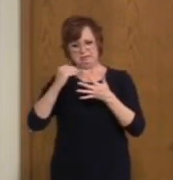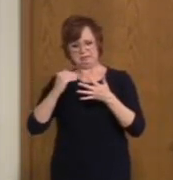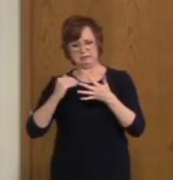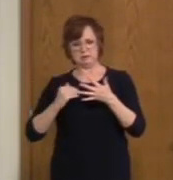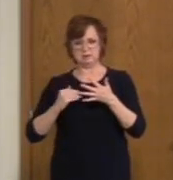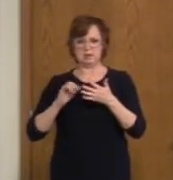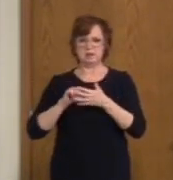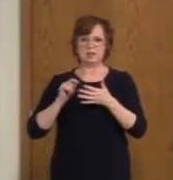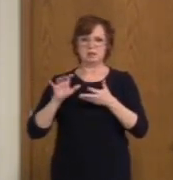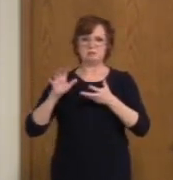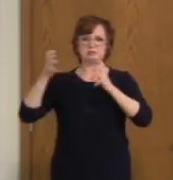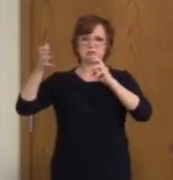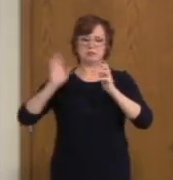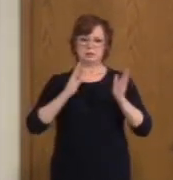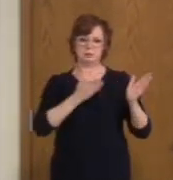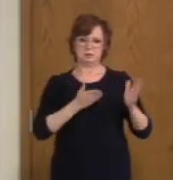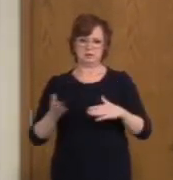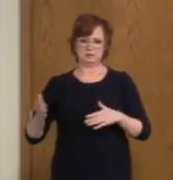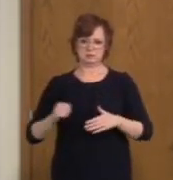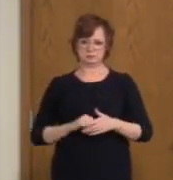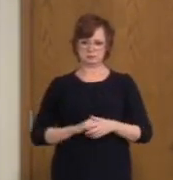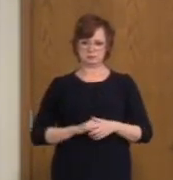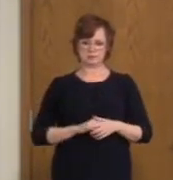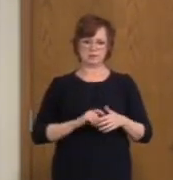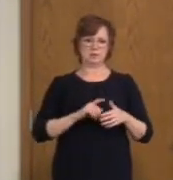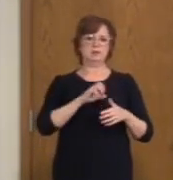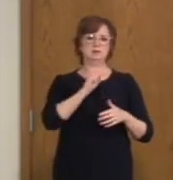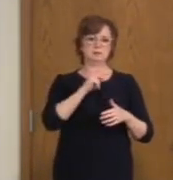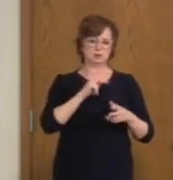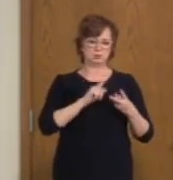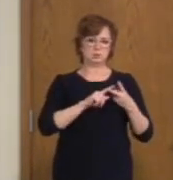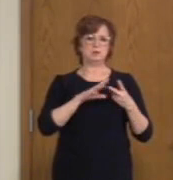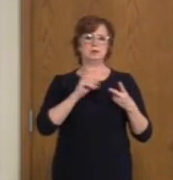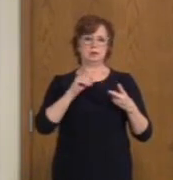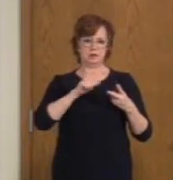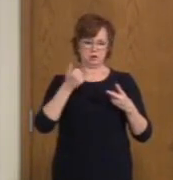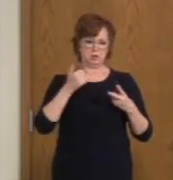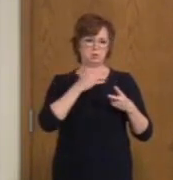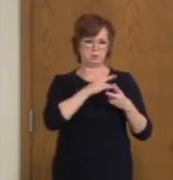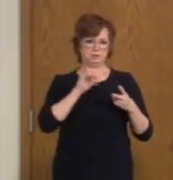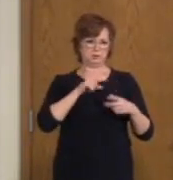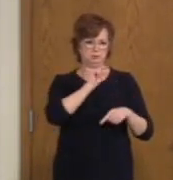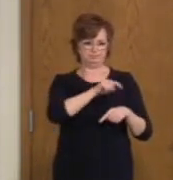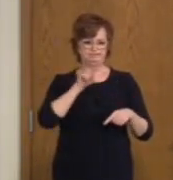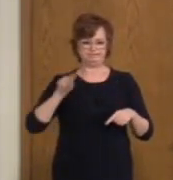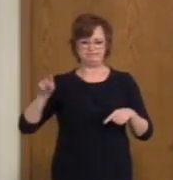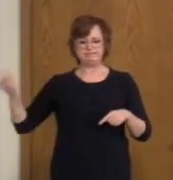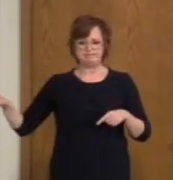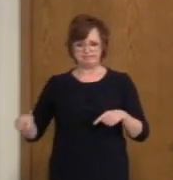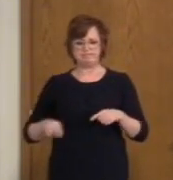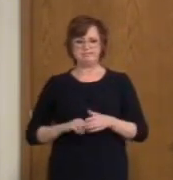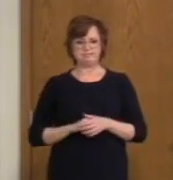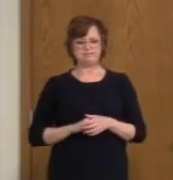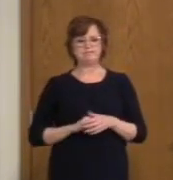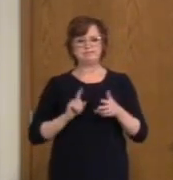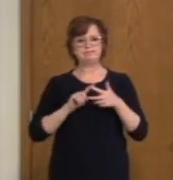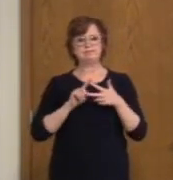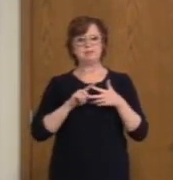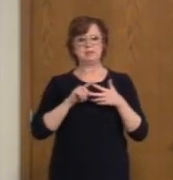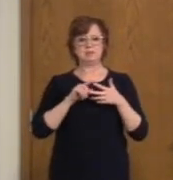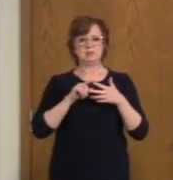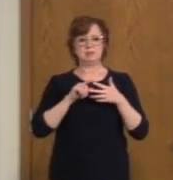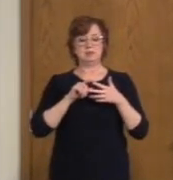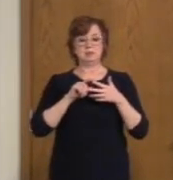are low. And many other parts of Canada, there's a surge that is more broader. But I think, the variants did come. They are